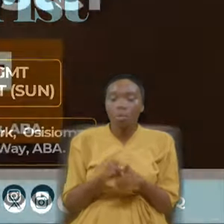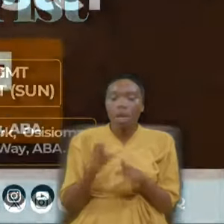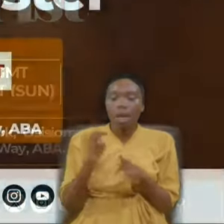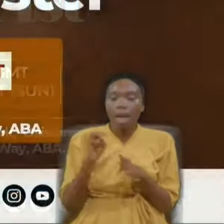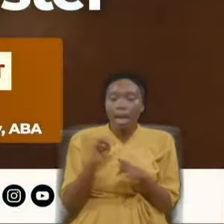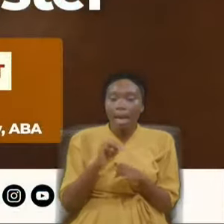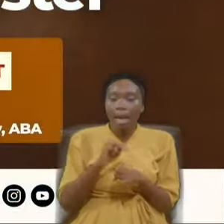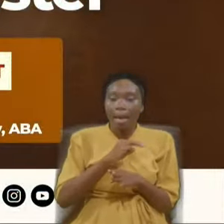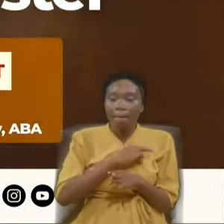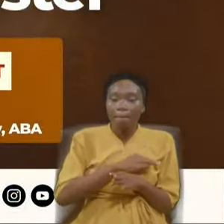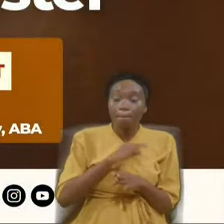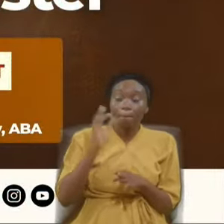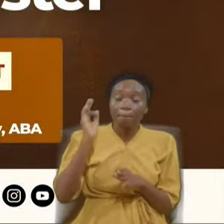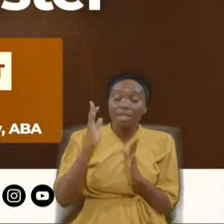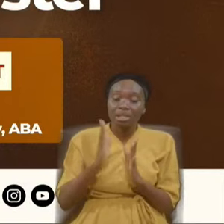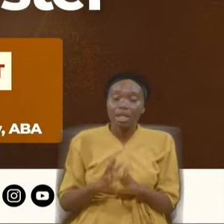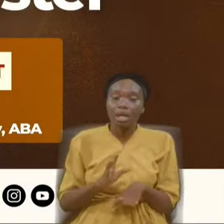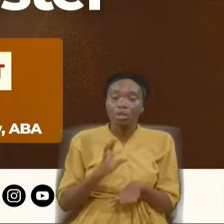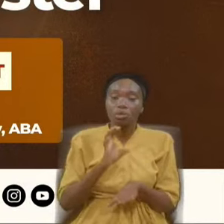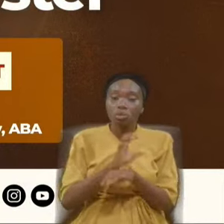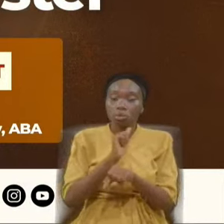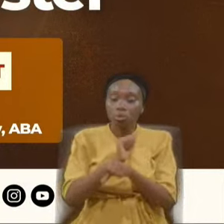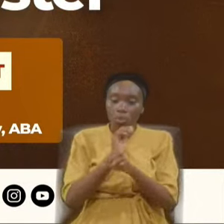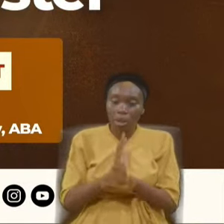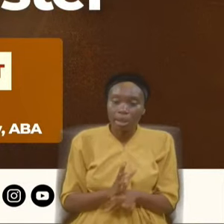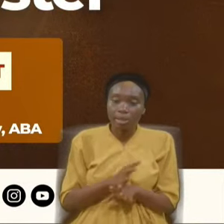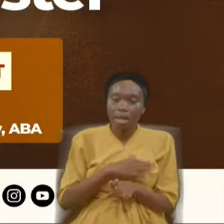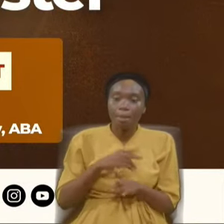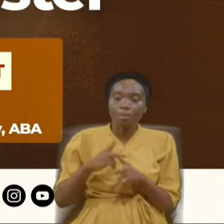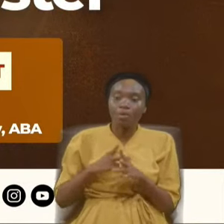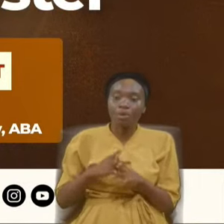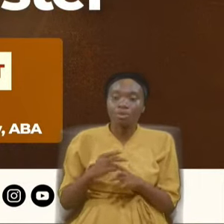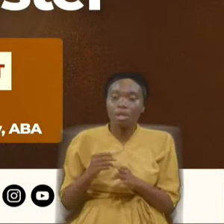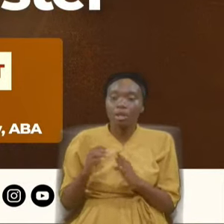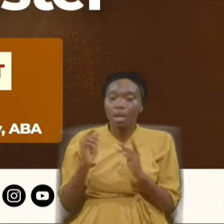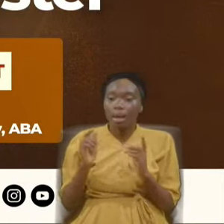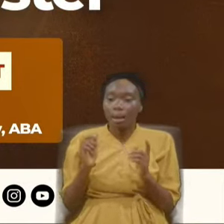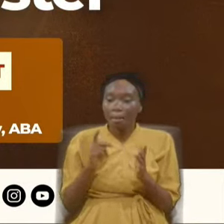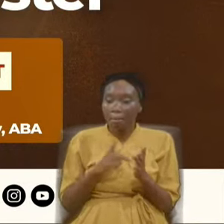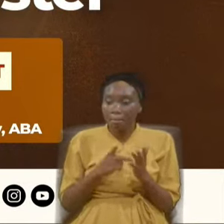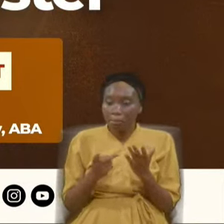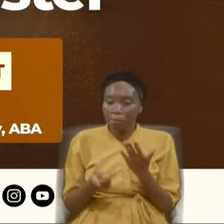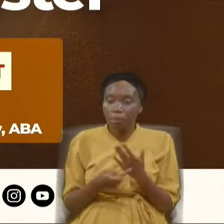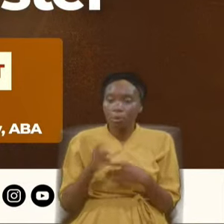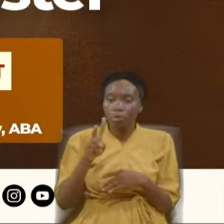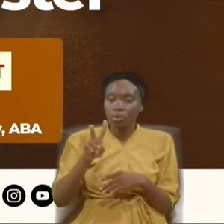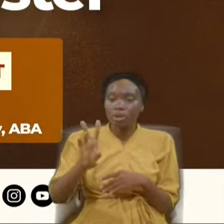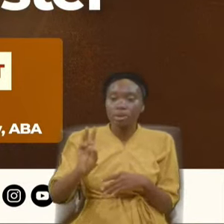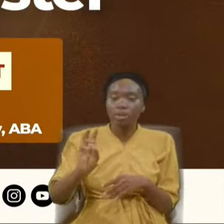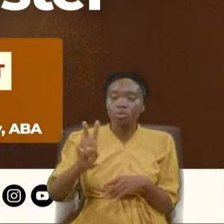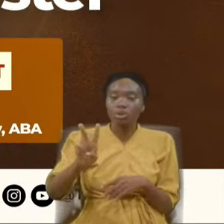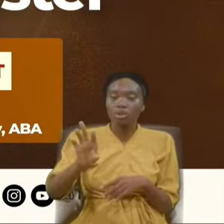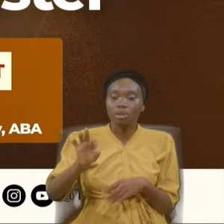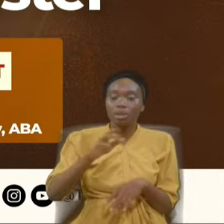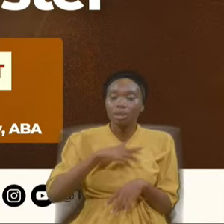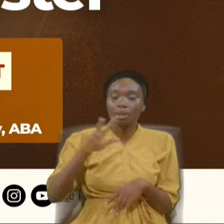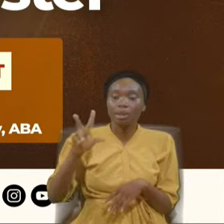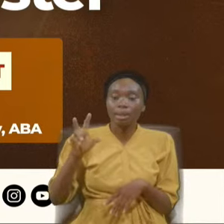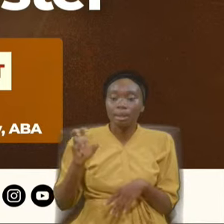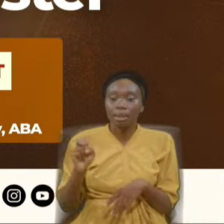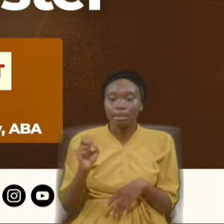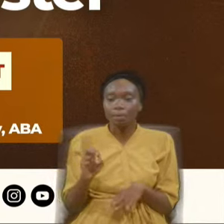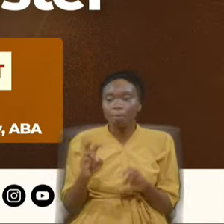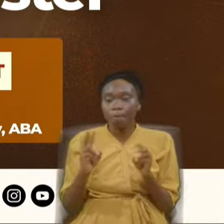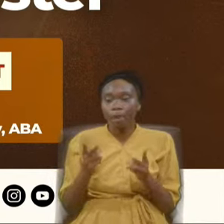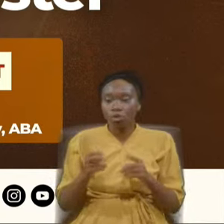professional conference, which will be on the 26th, 29th, 30th of April 2024 with the theme